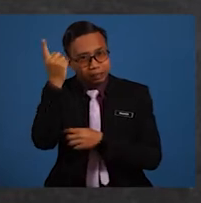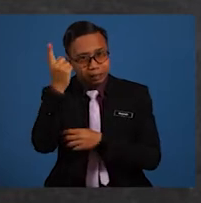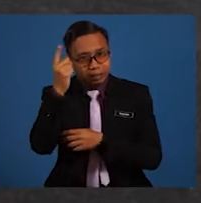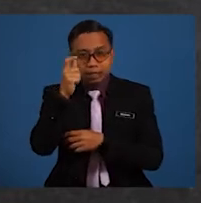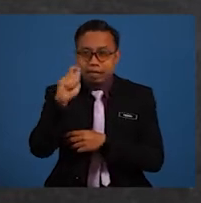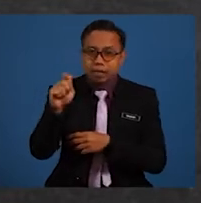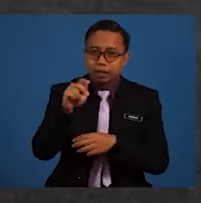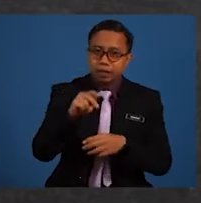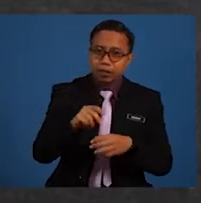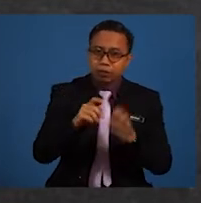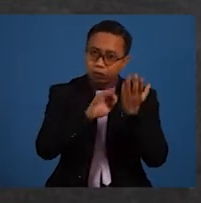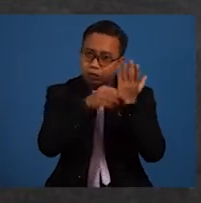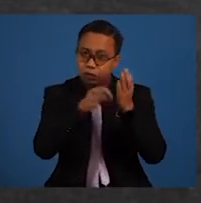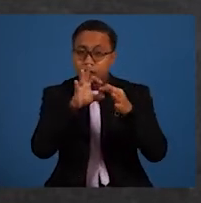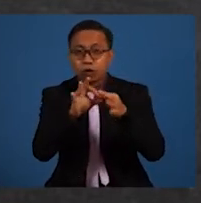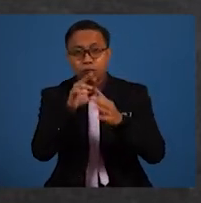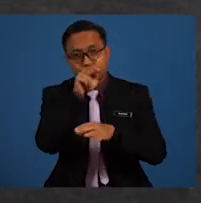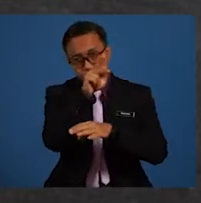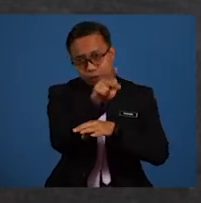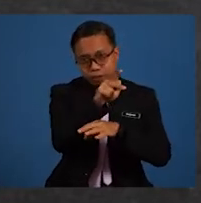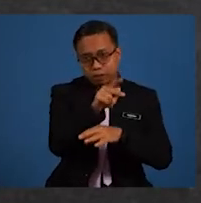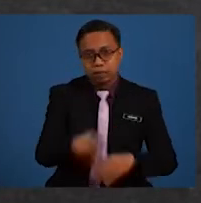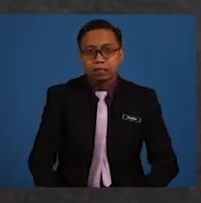the function of punctuation,